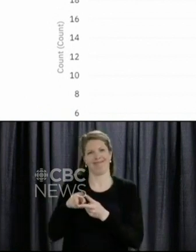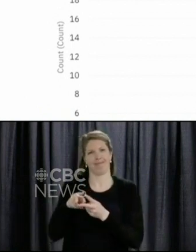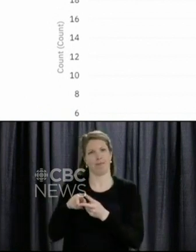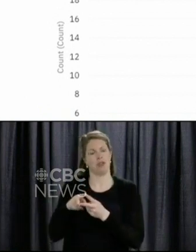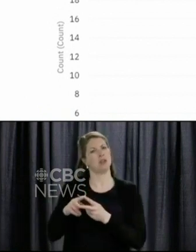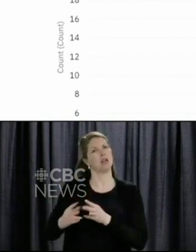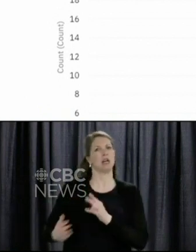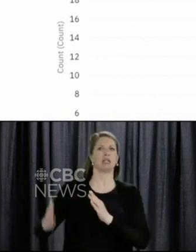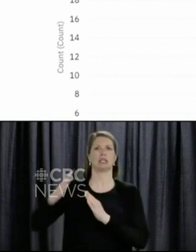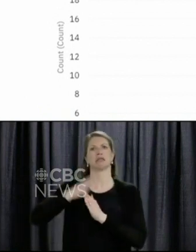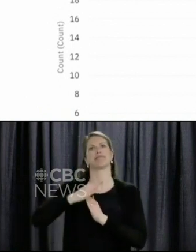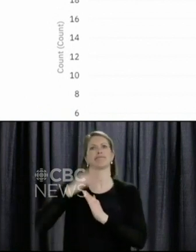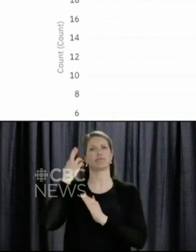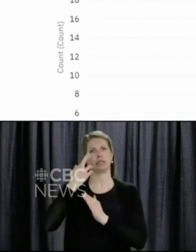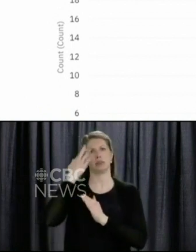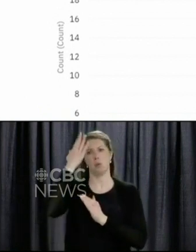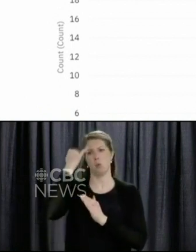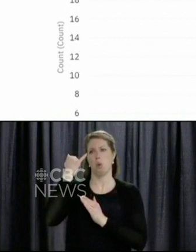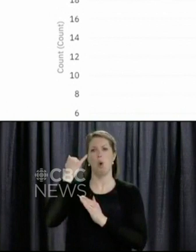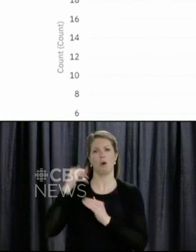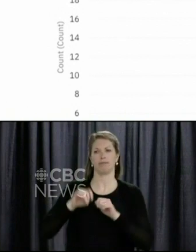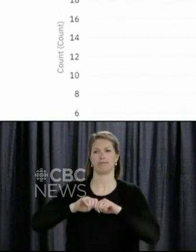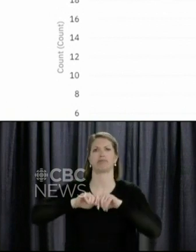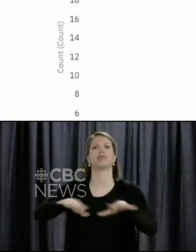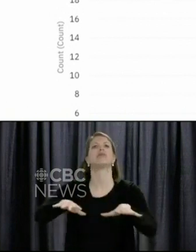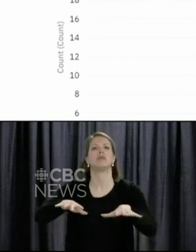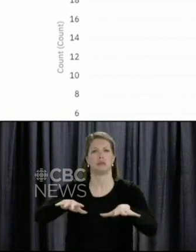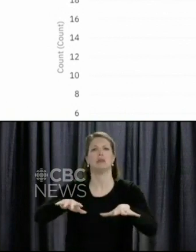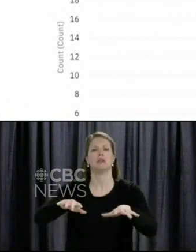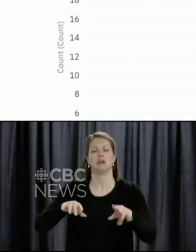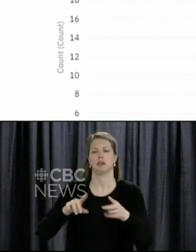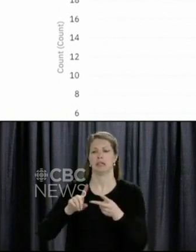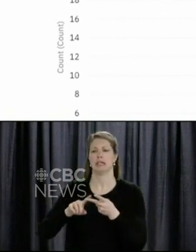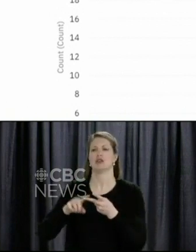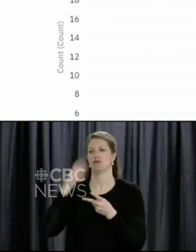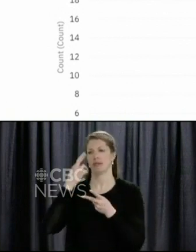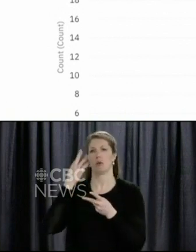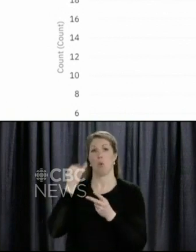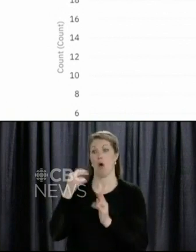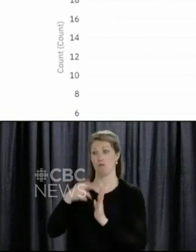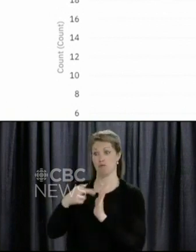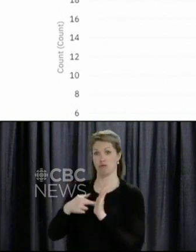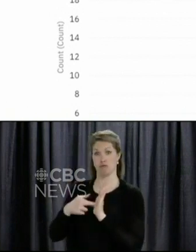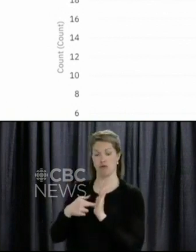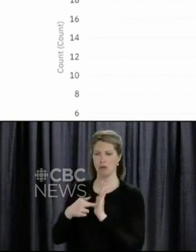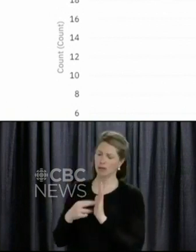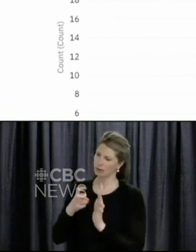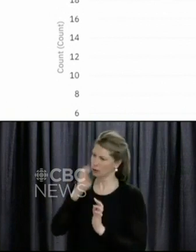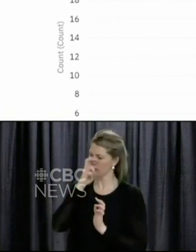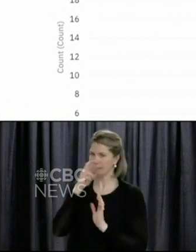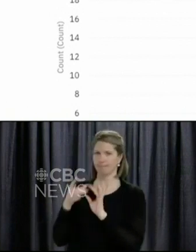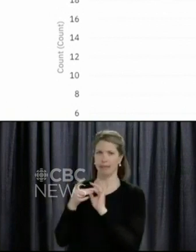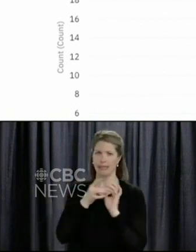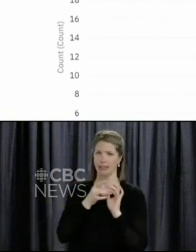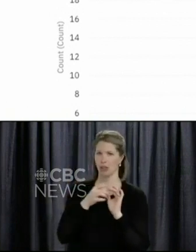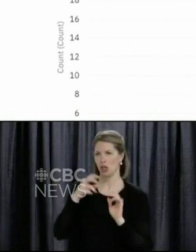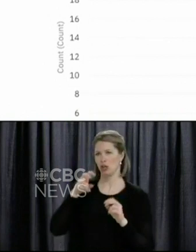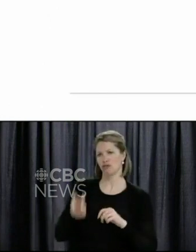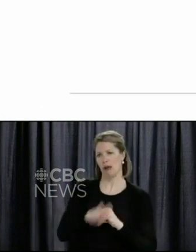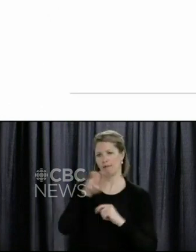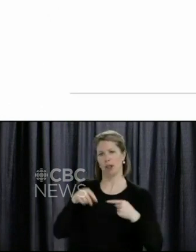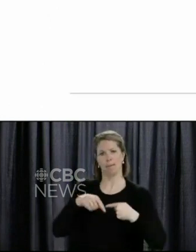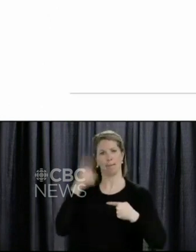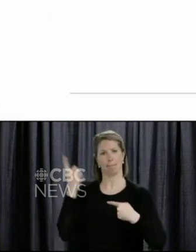very effective border control plan to stop significant importation of the virus into our province.